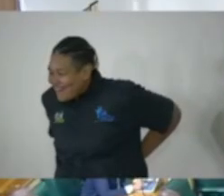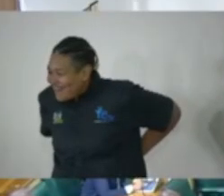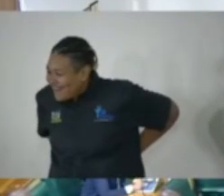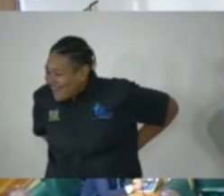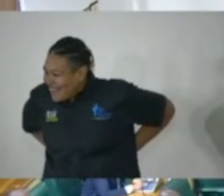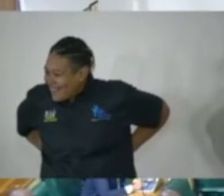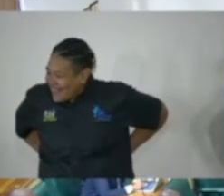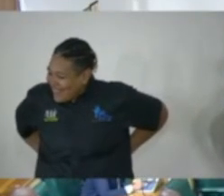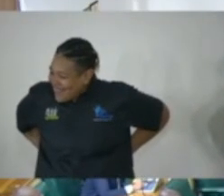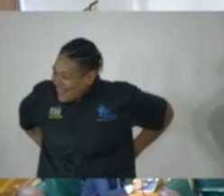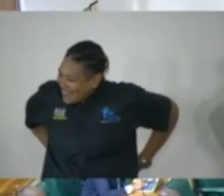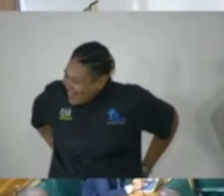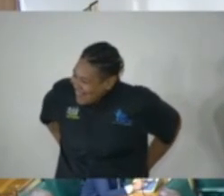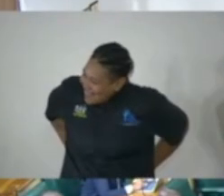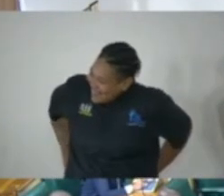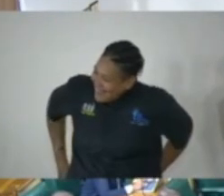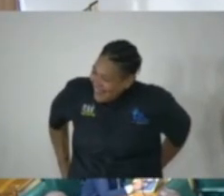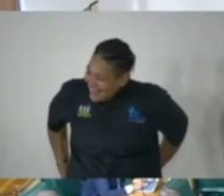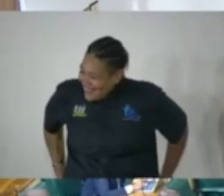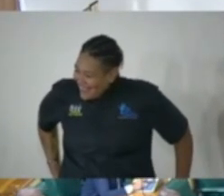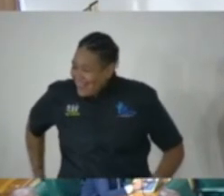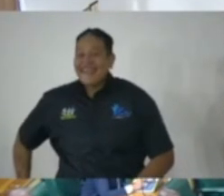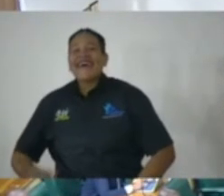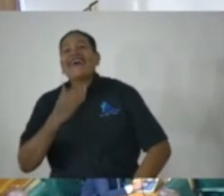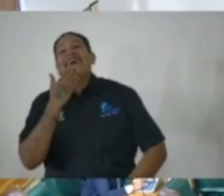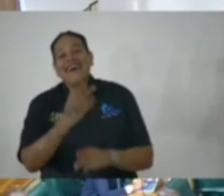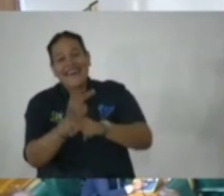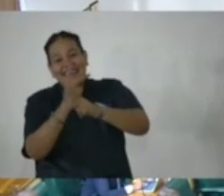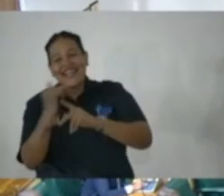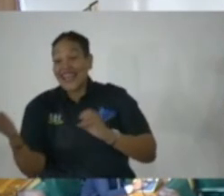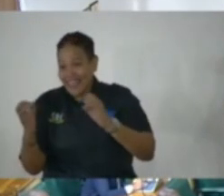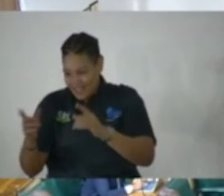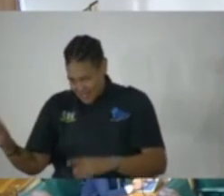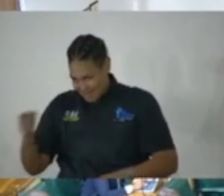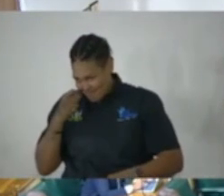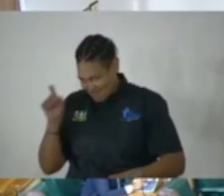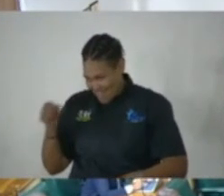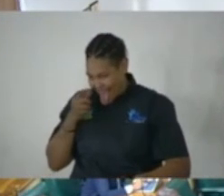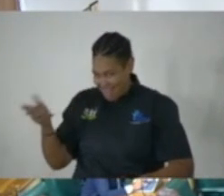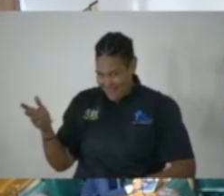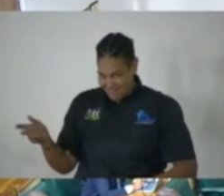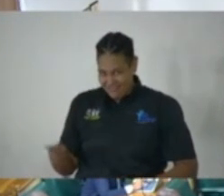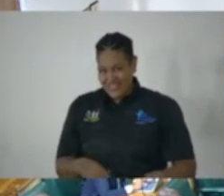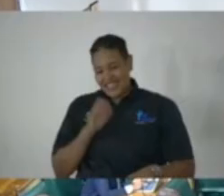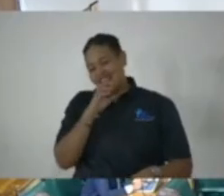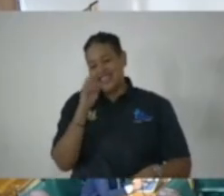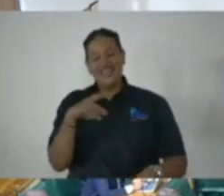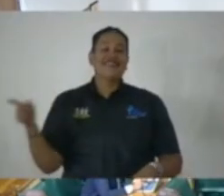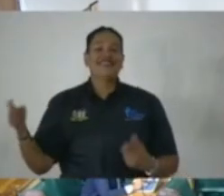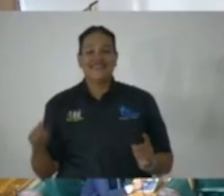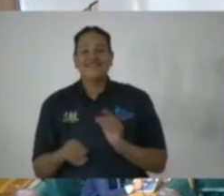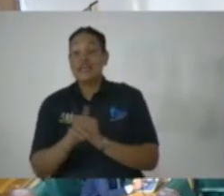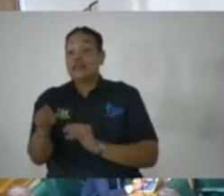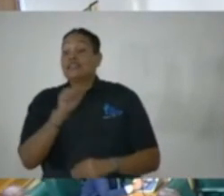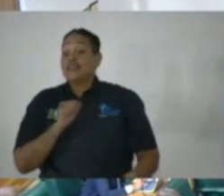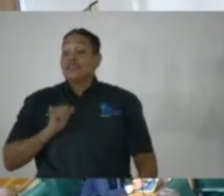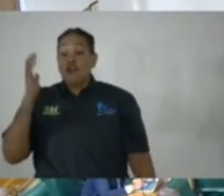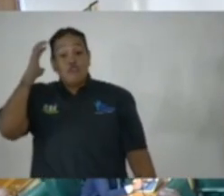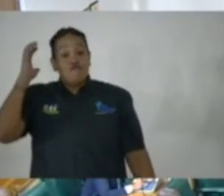We're going to be good stewards there, right? All right. Senator Crawford.